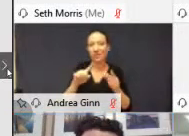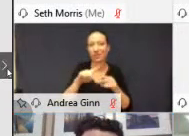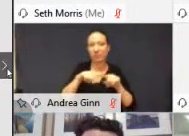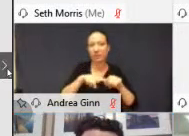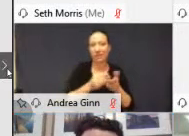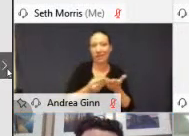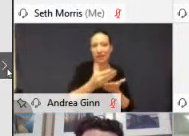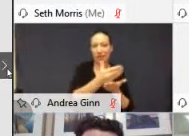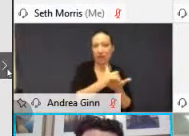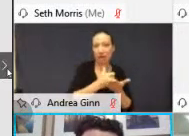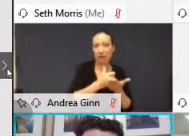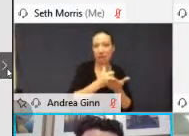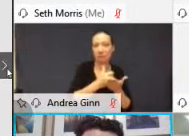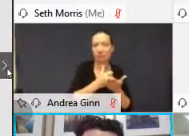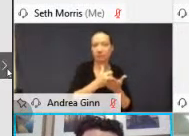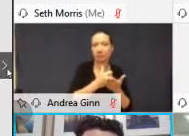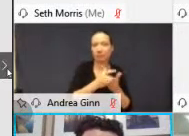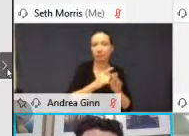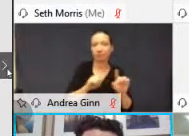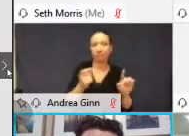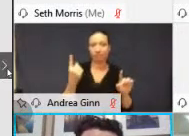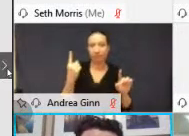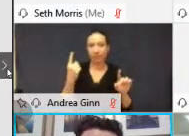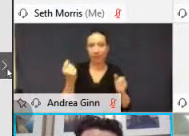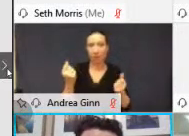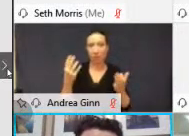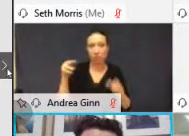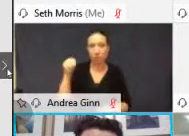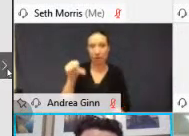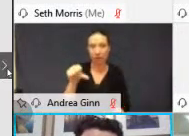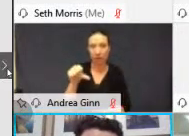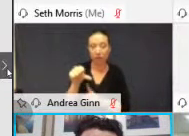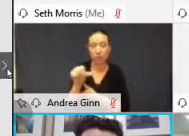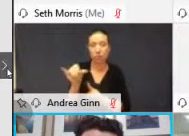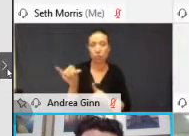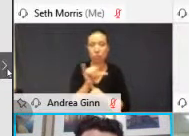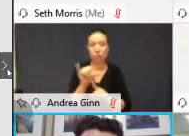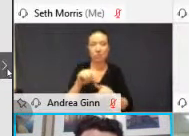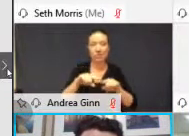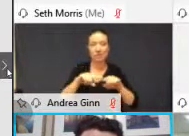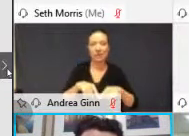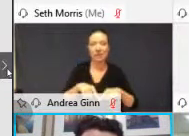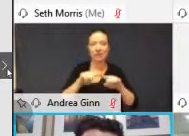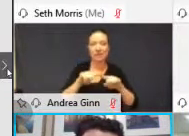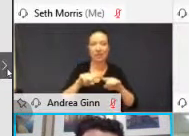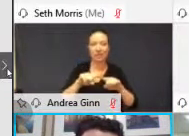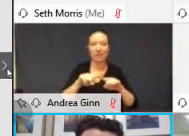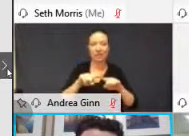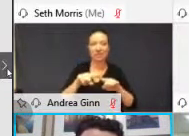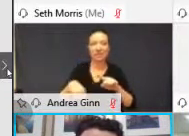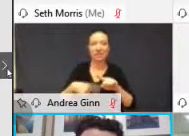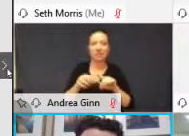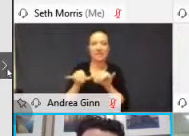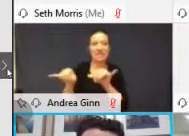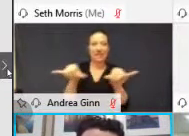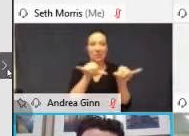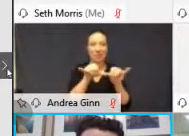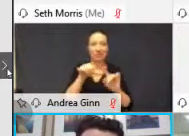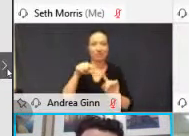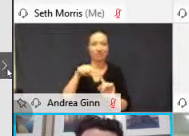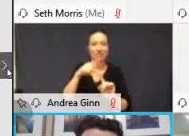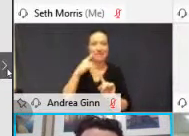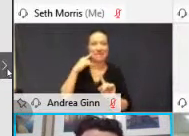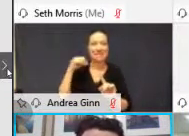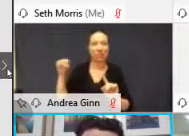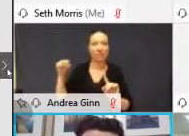as well, but the amount is also based on what's known as the benchmark silver plan, which is the second lowest cost